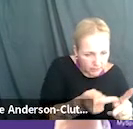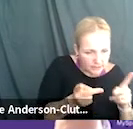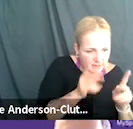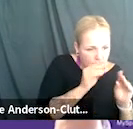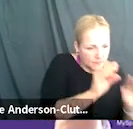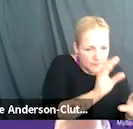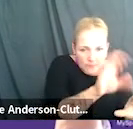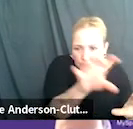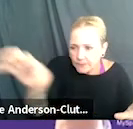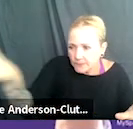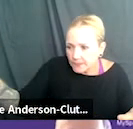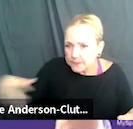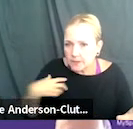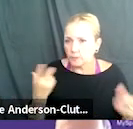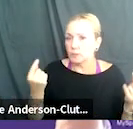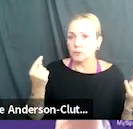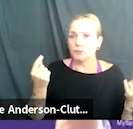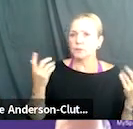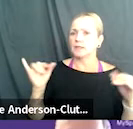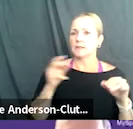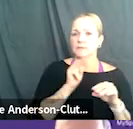agitated. And again, it was sort of a flare-up of aggression.